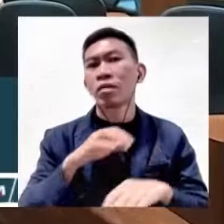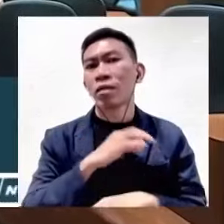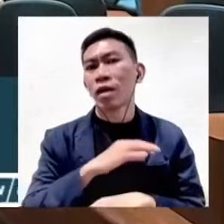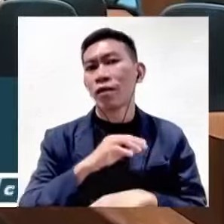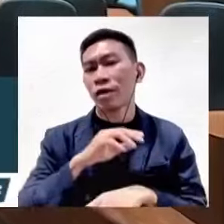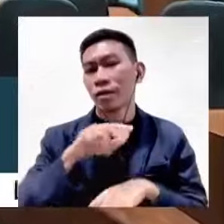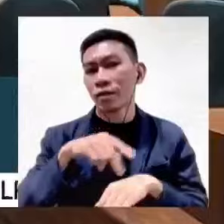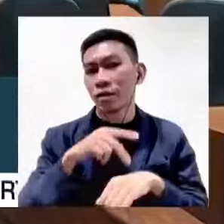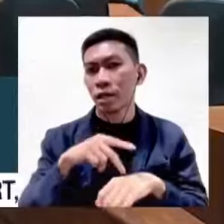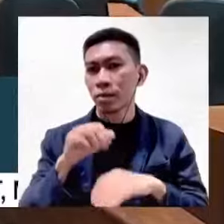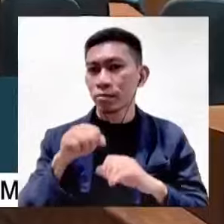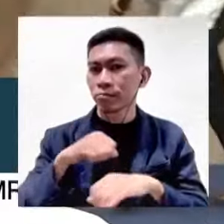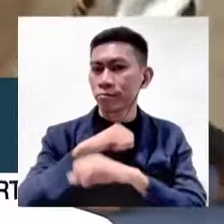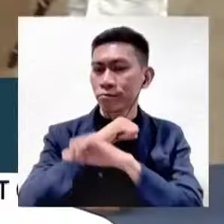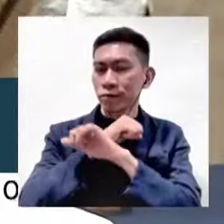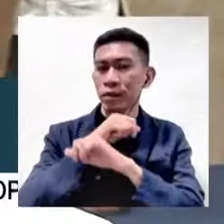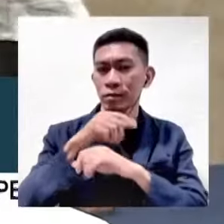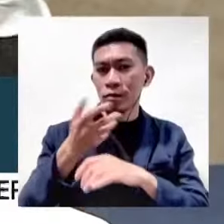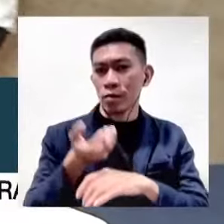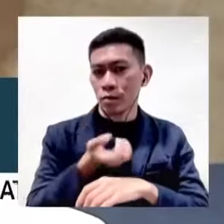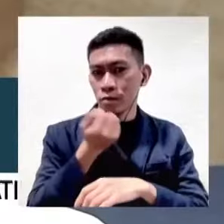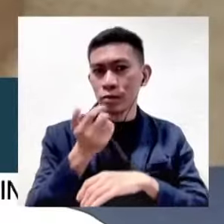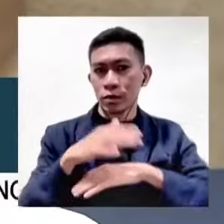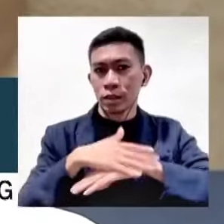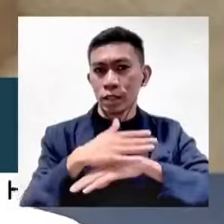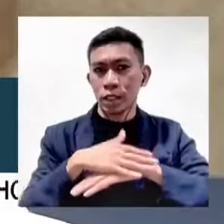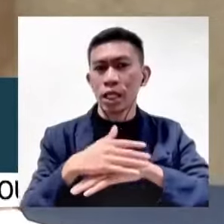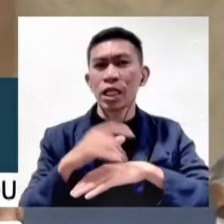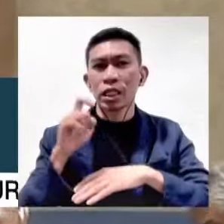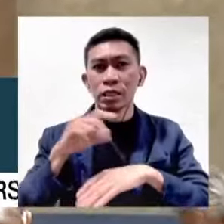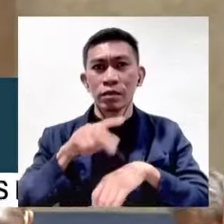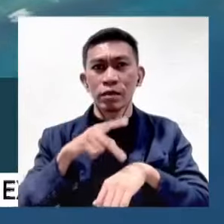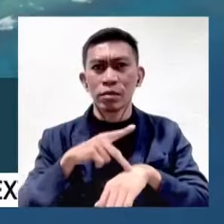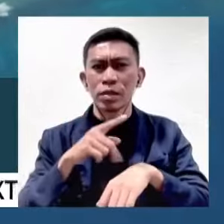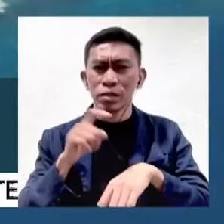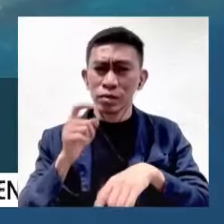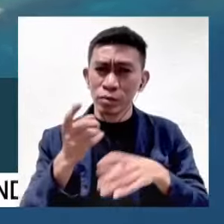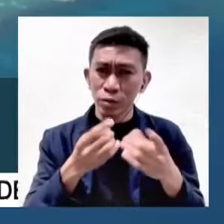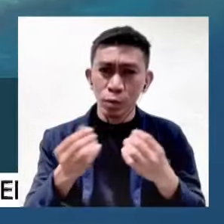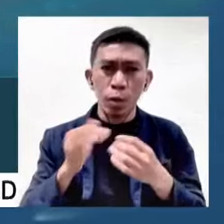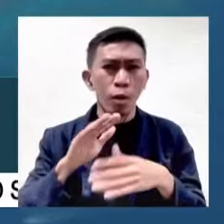details, Romualdez says the country should exhaust all means to enforce its